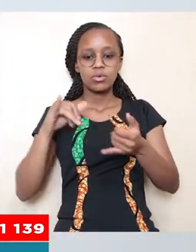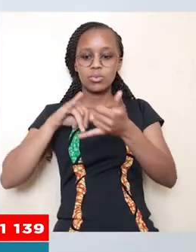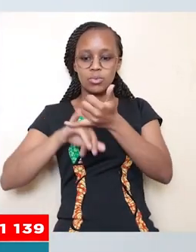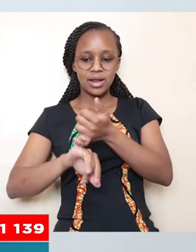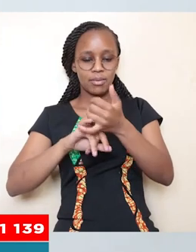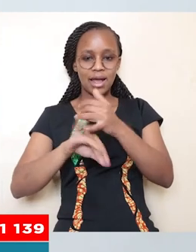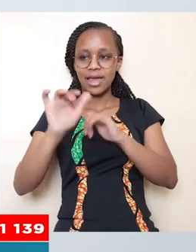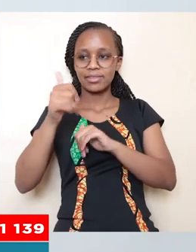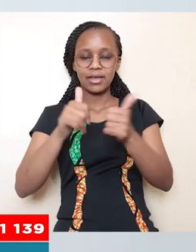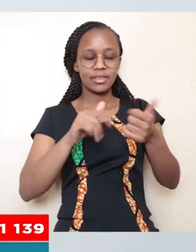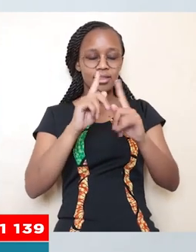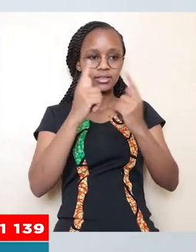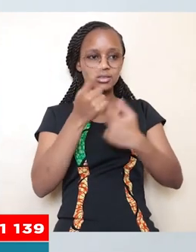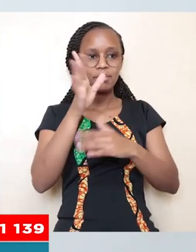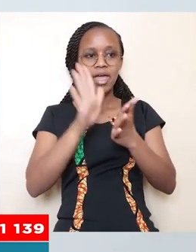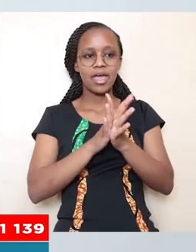hivyo.